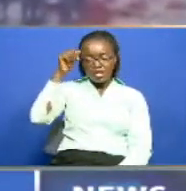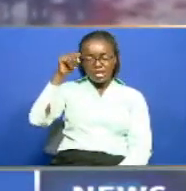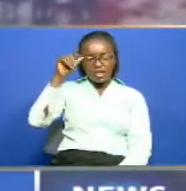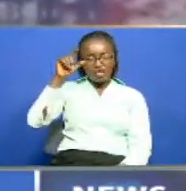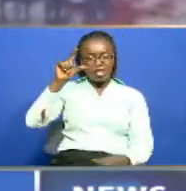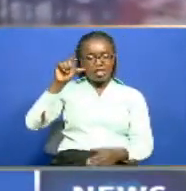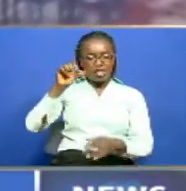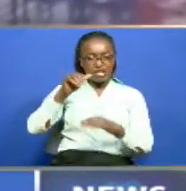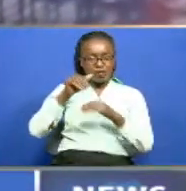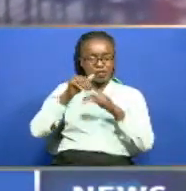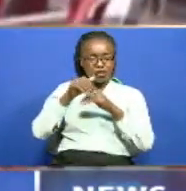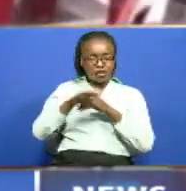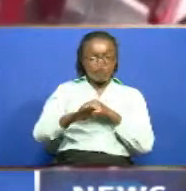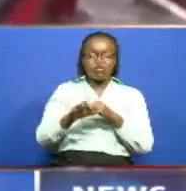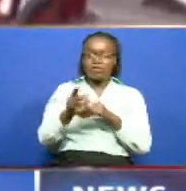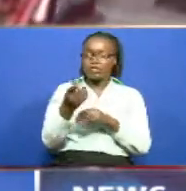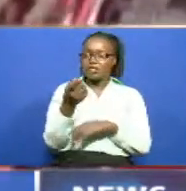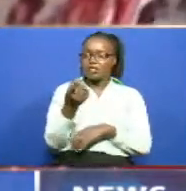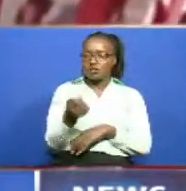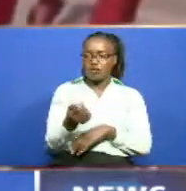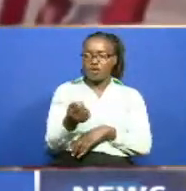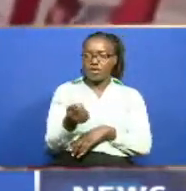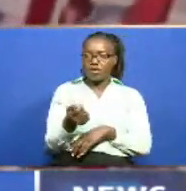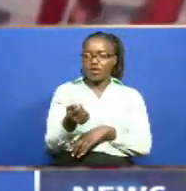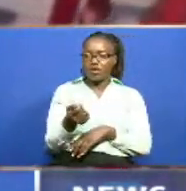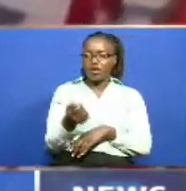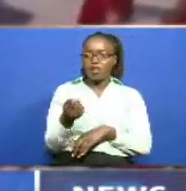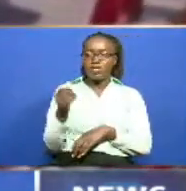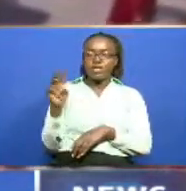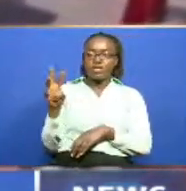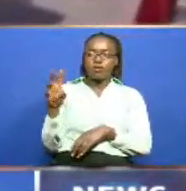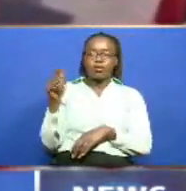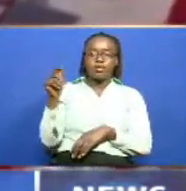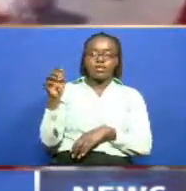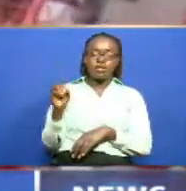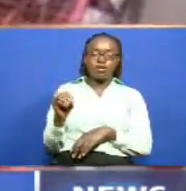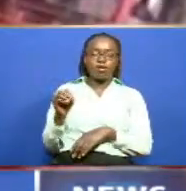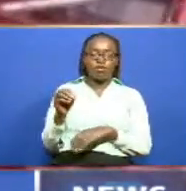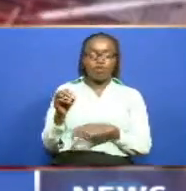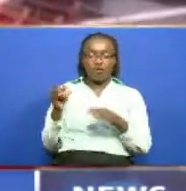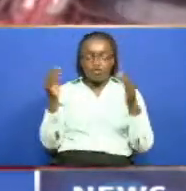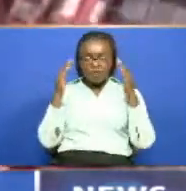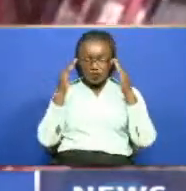posting a 7% drop in the volume. The WTO forecast in April